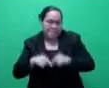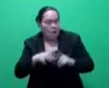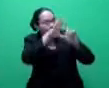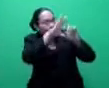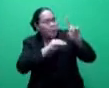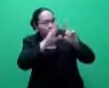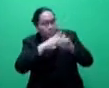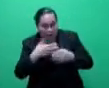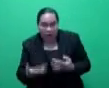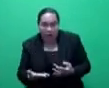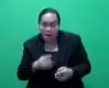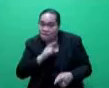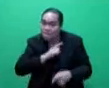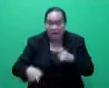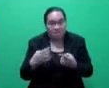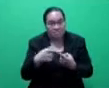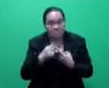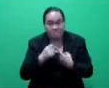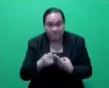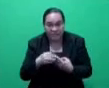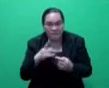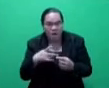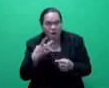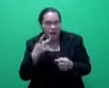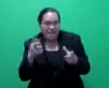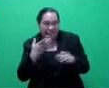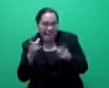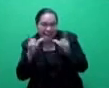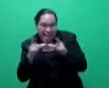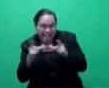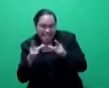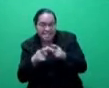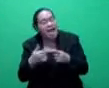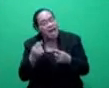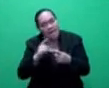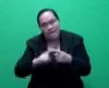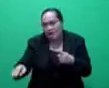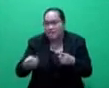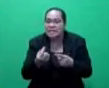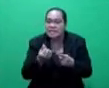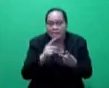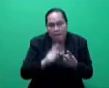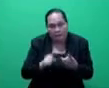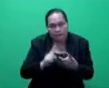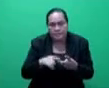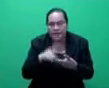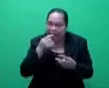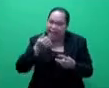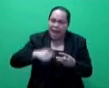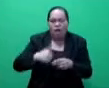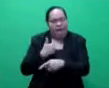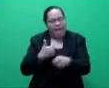faster, simpler, and allows any type of business of any size to apply for a license to operate in a